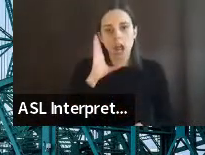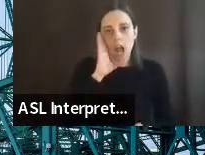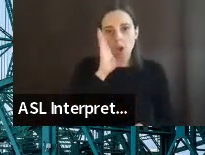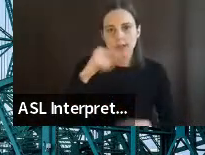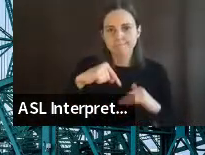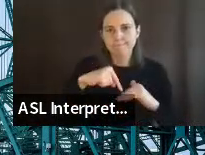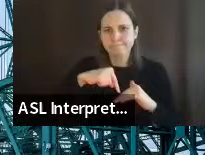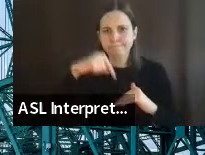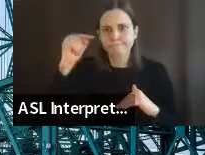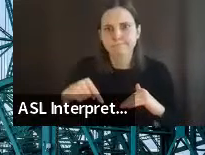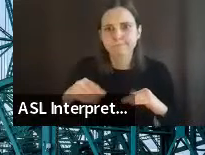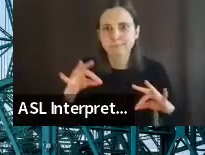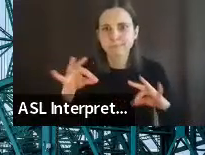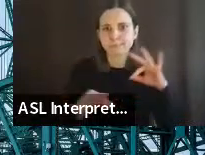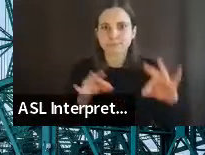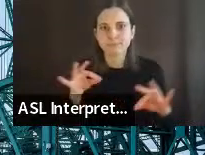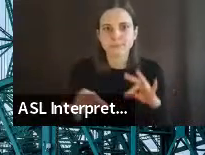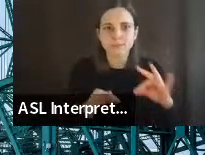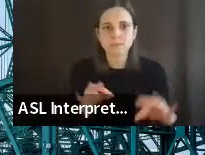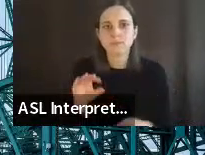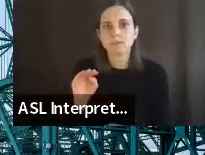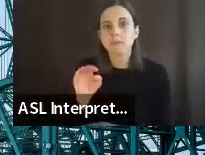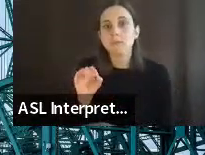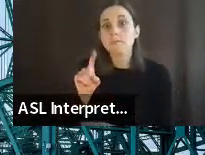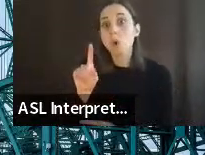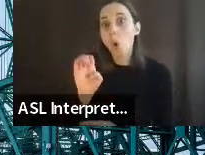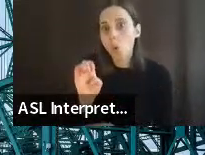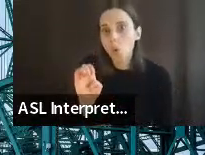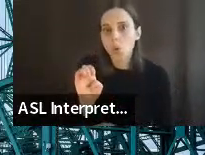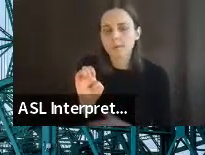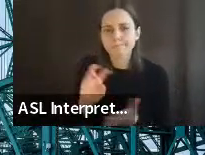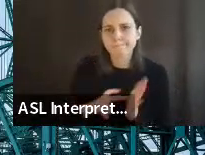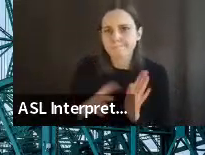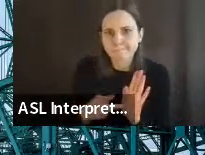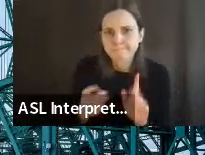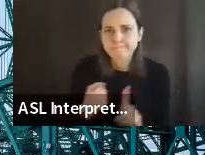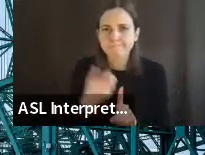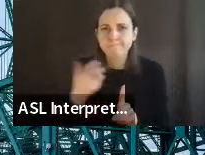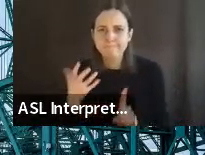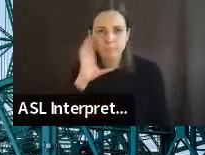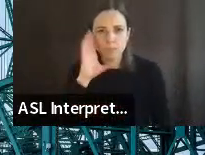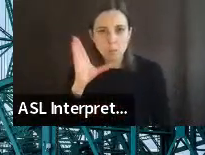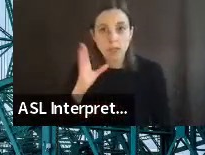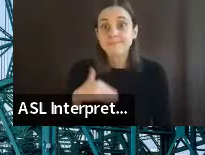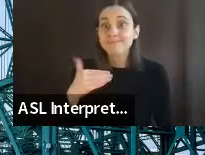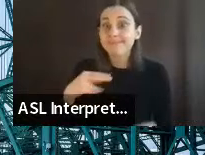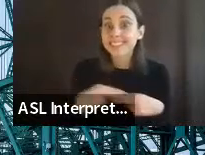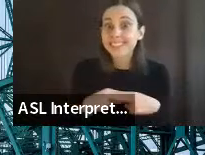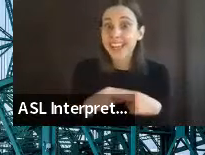deeply into the mode conversation in particular for transit. So if we could go to the next slide.